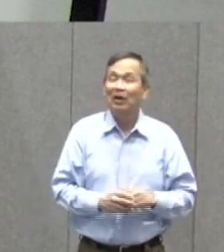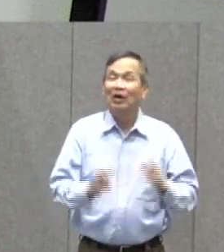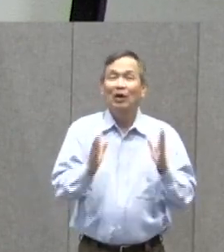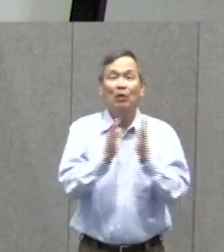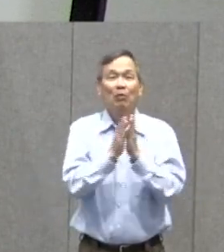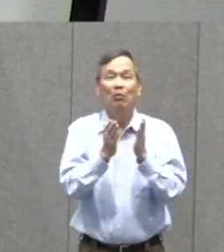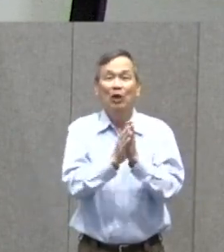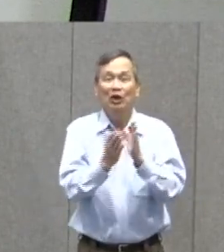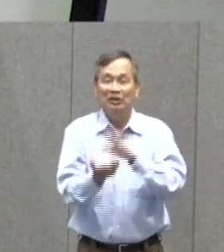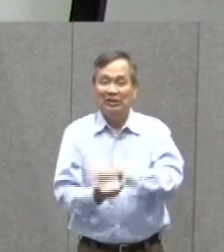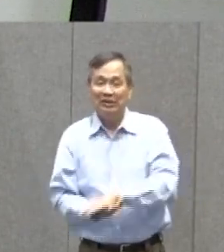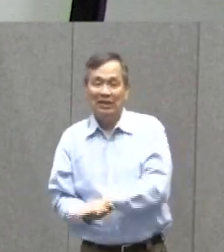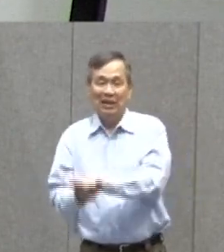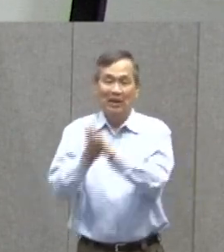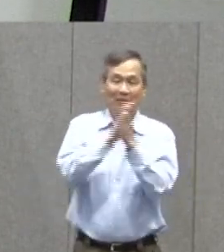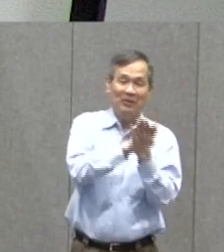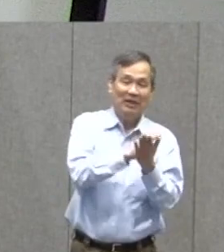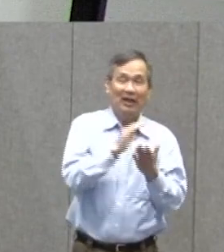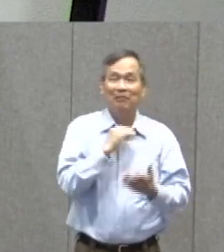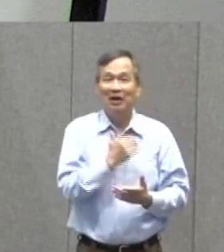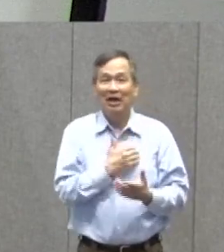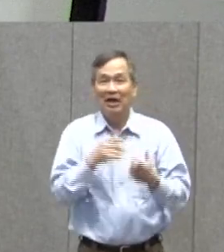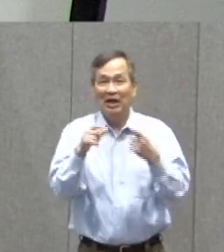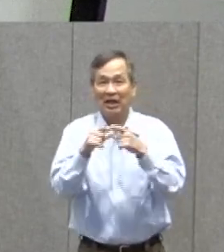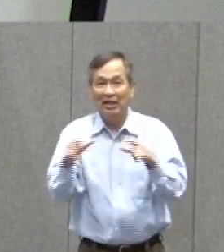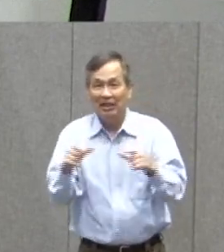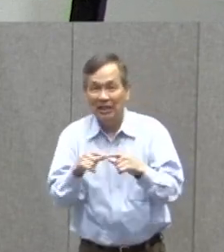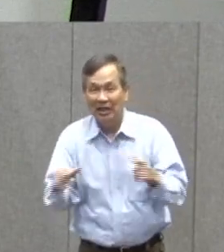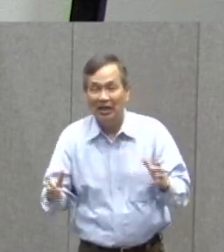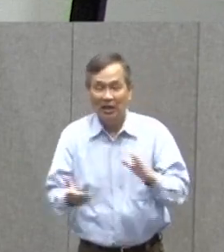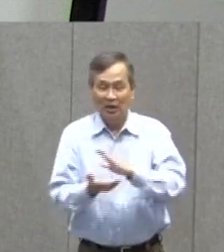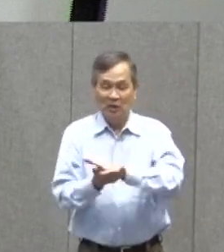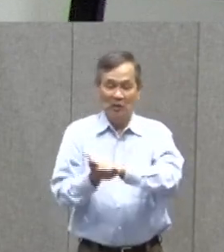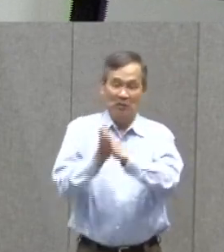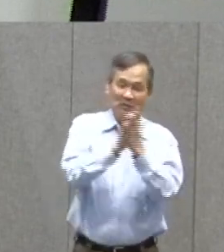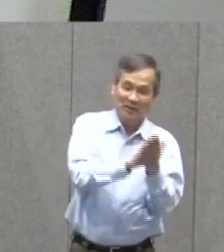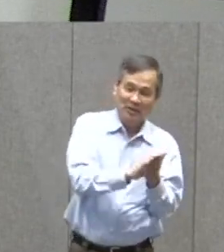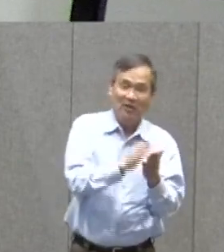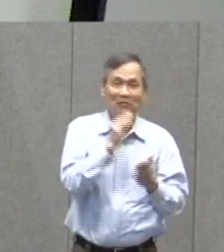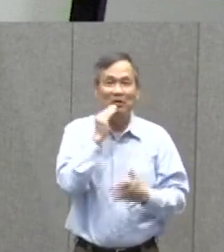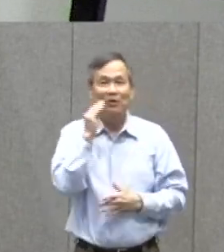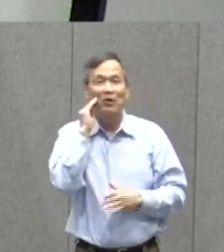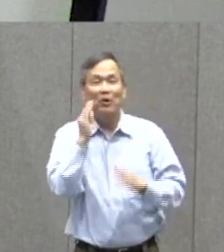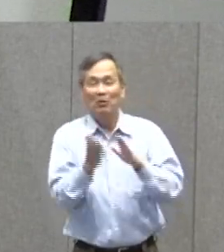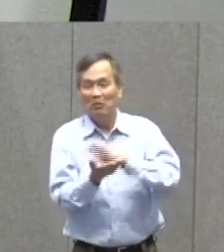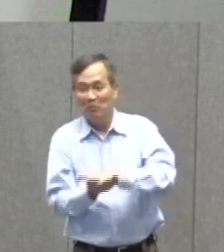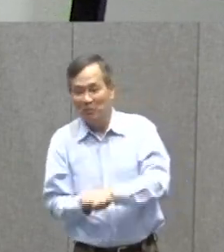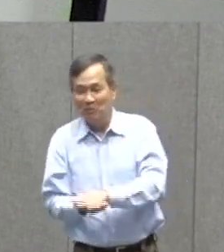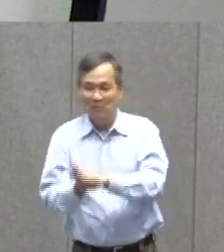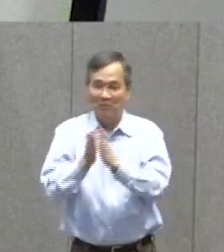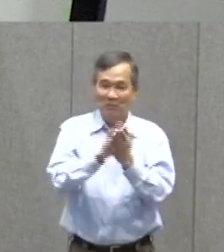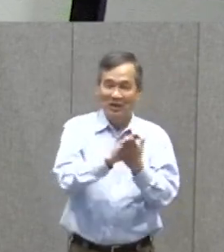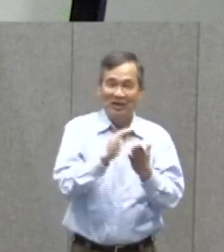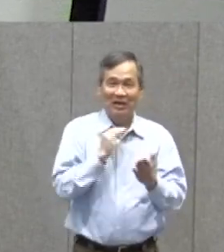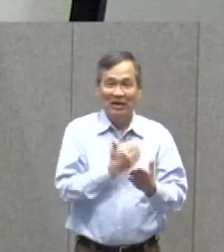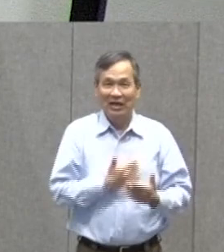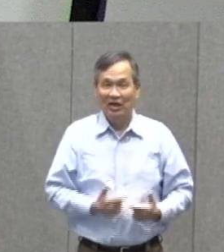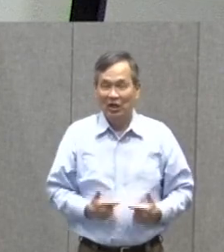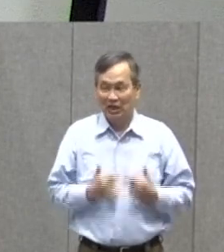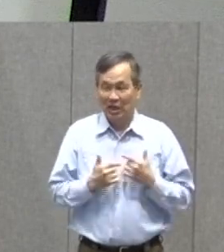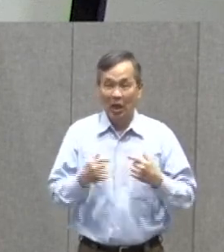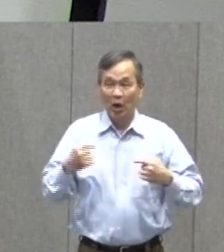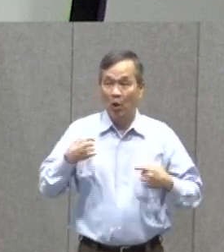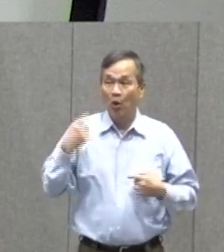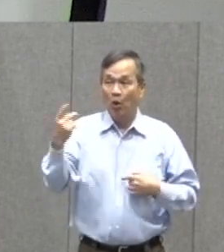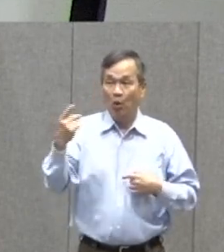Books became our language. Books became our home. Books became our lives. We learned to